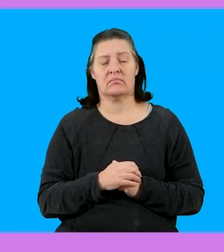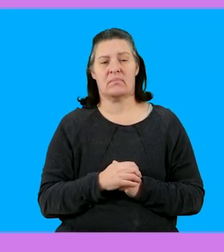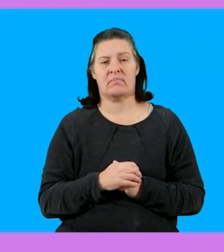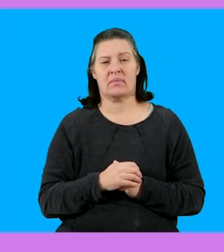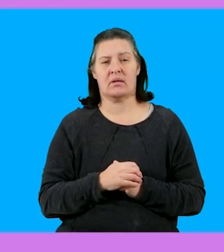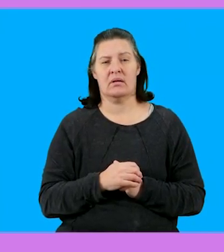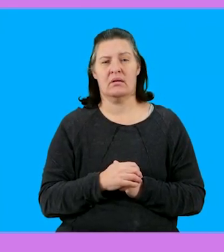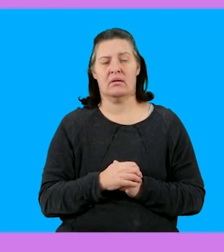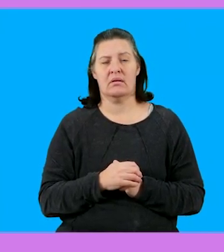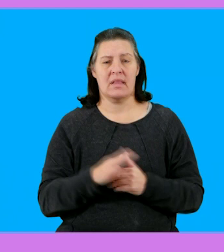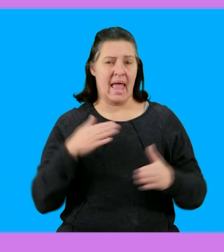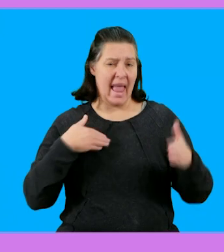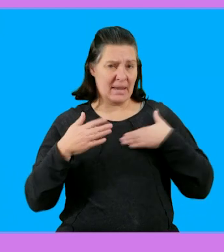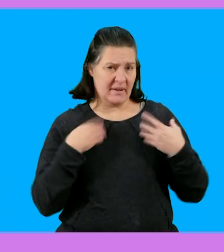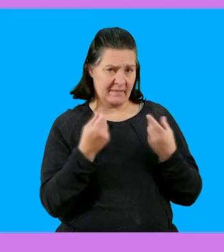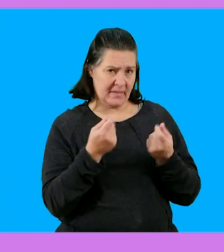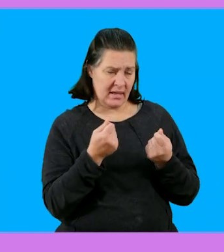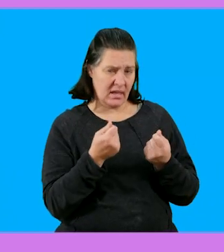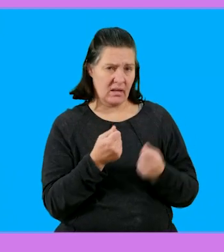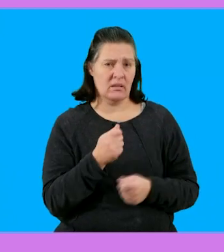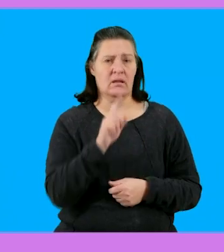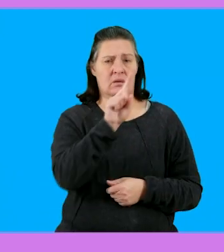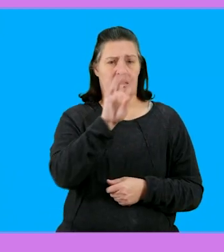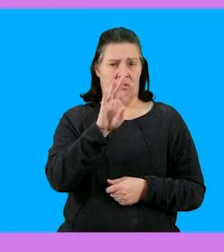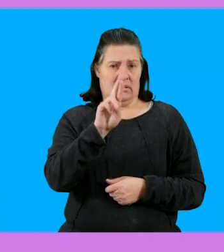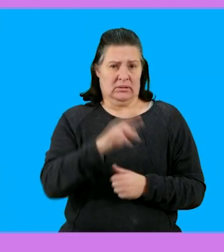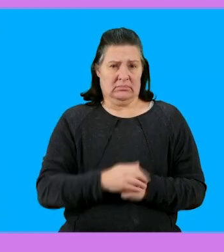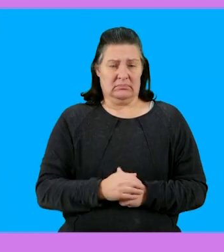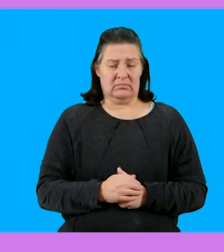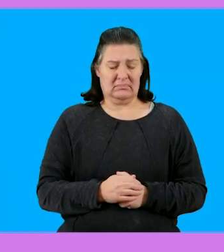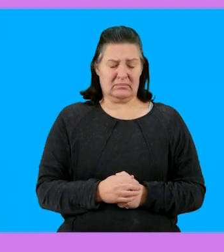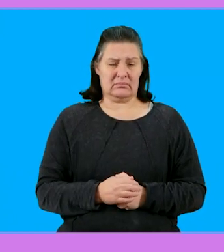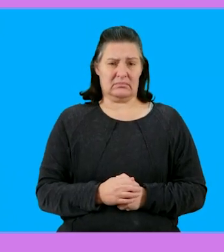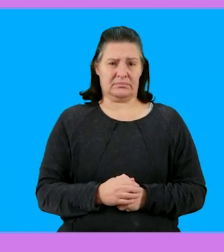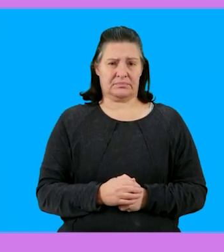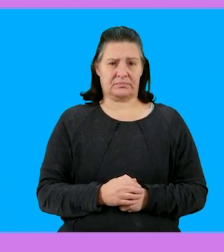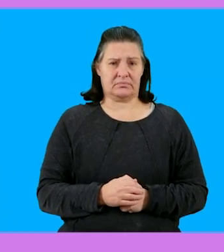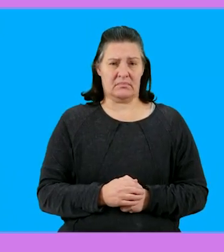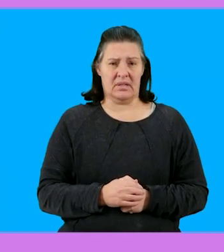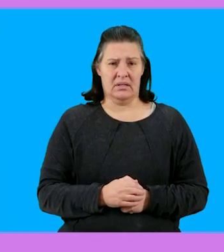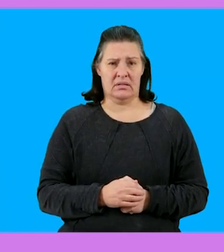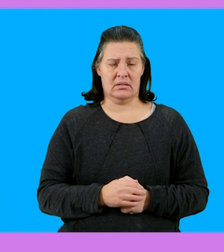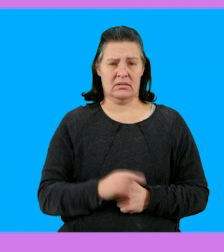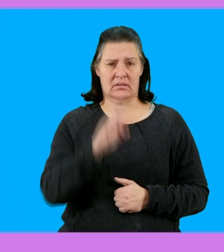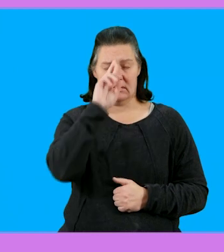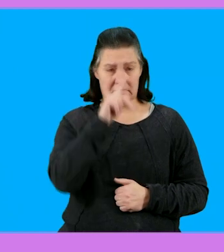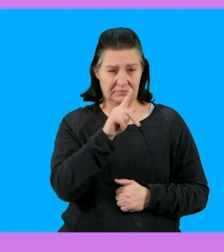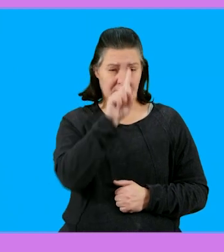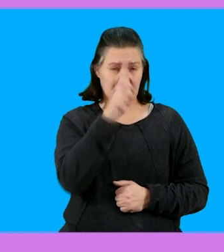And then I see there's an admin fee of 14 Rand. Okay, so remember the question